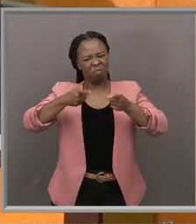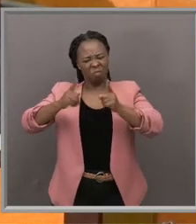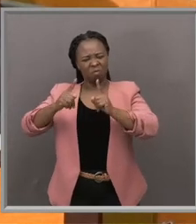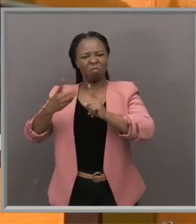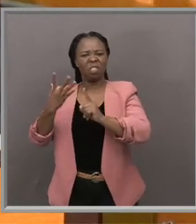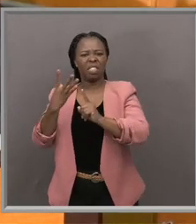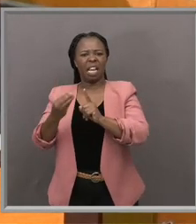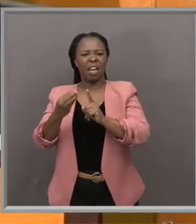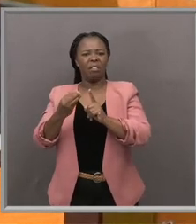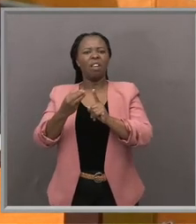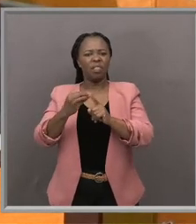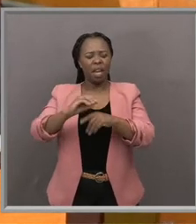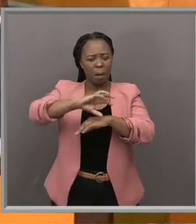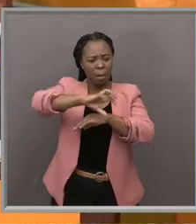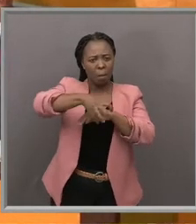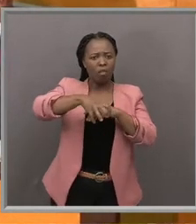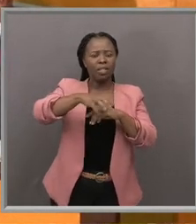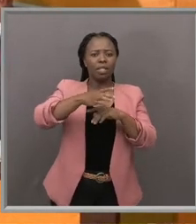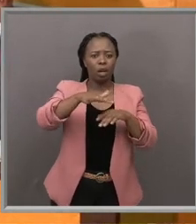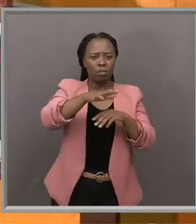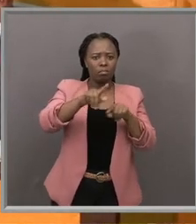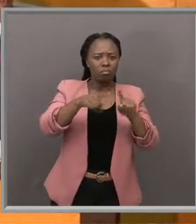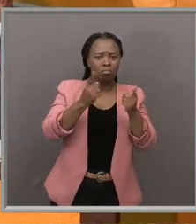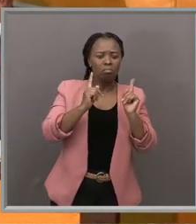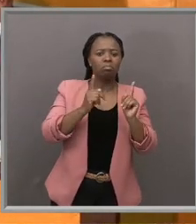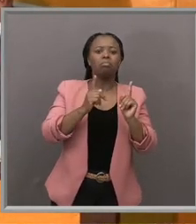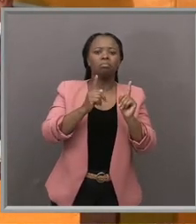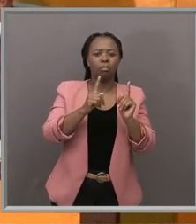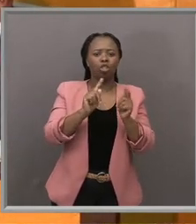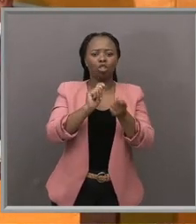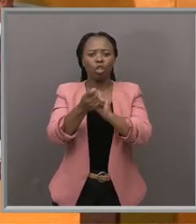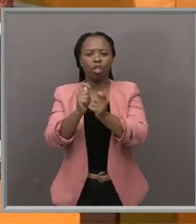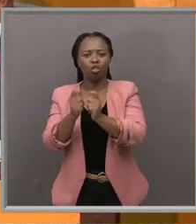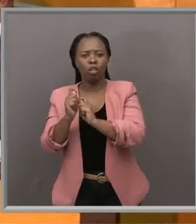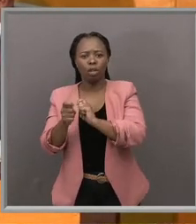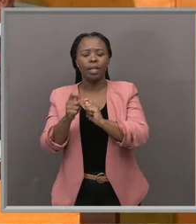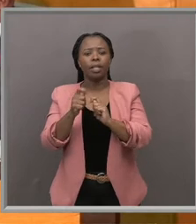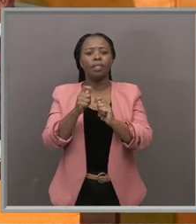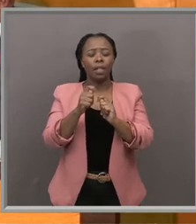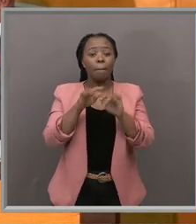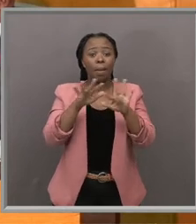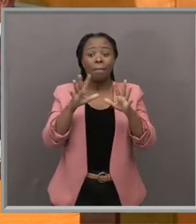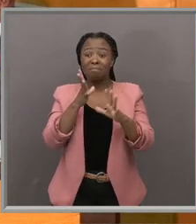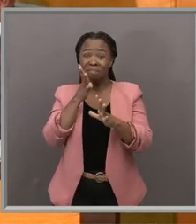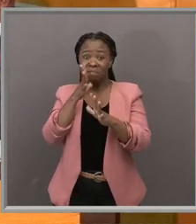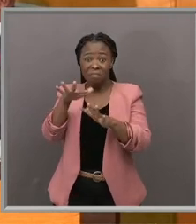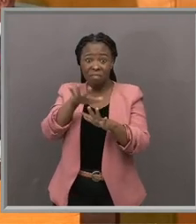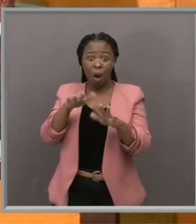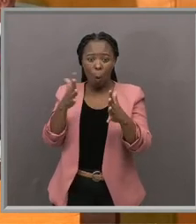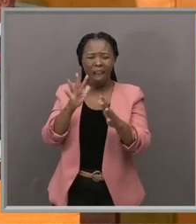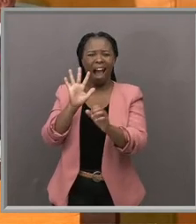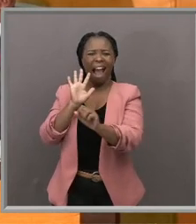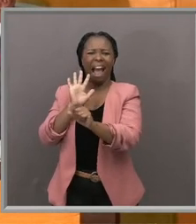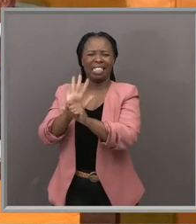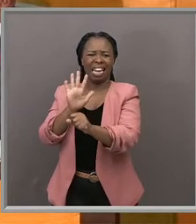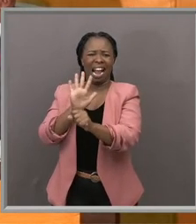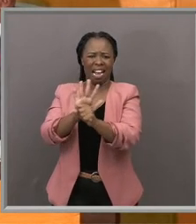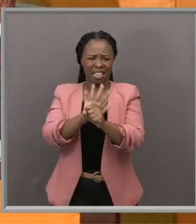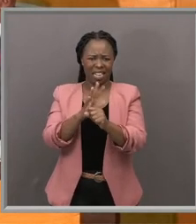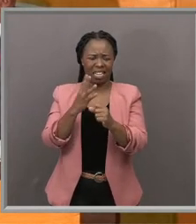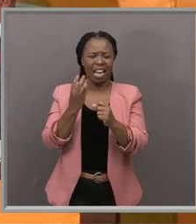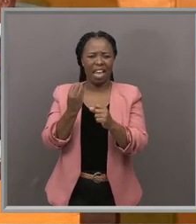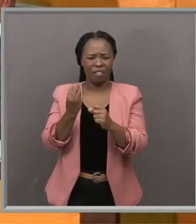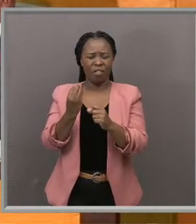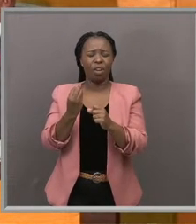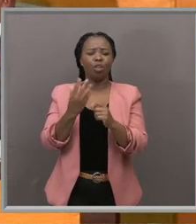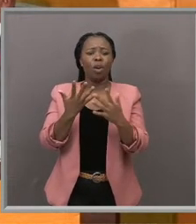changing place to place, and attacking various sections of the population. We have worked together with these